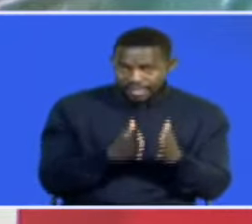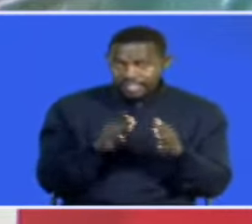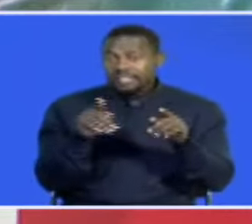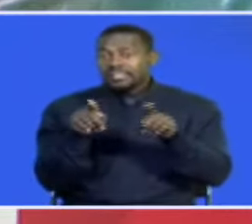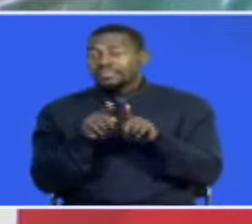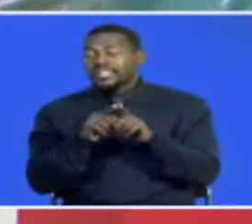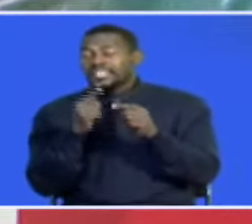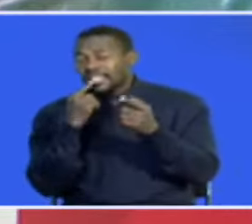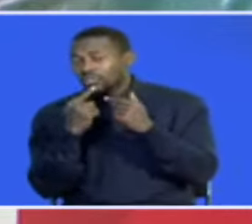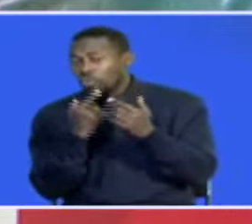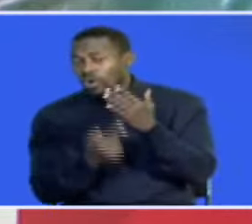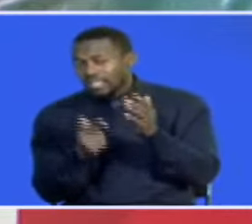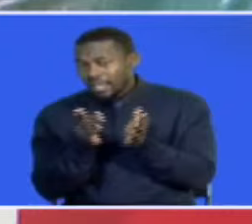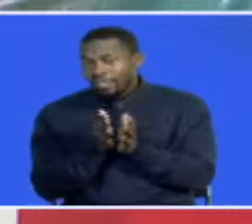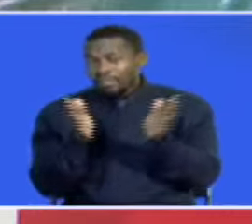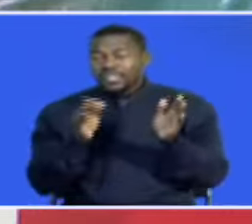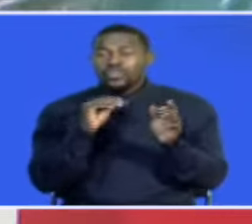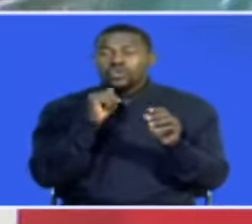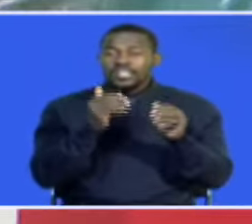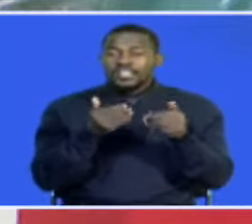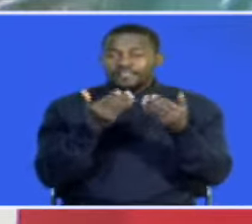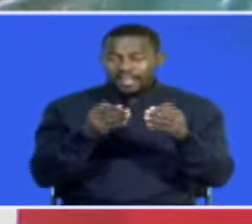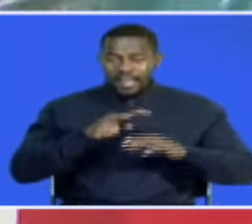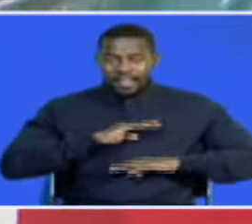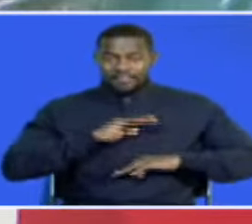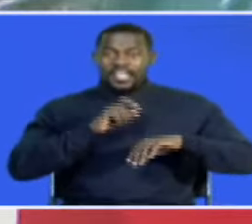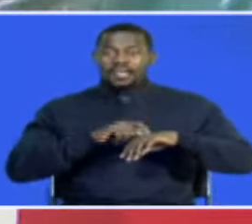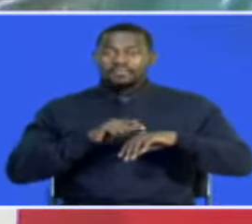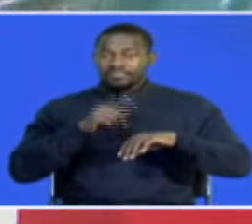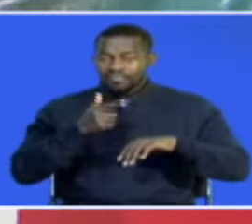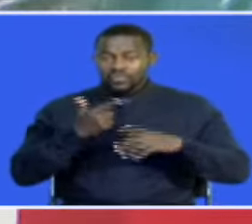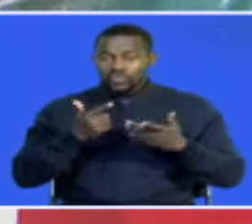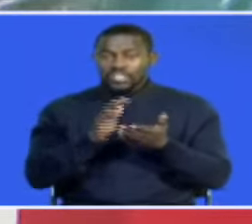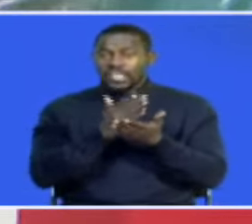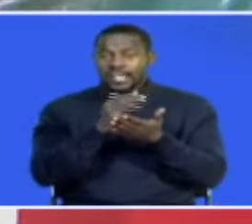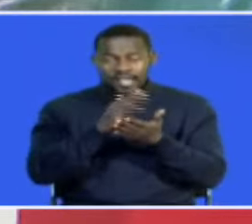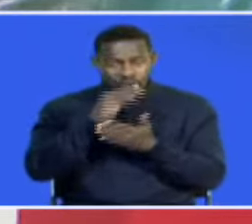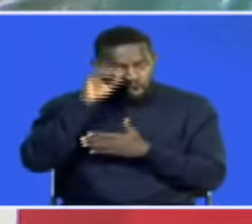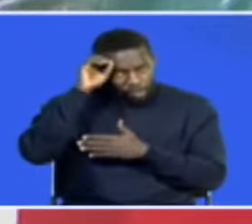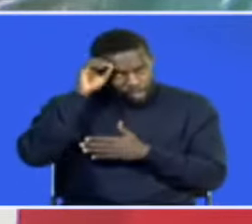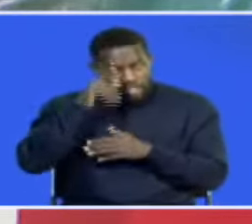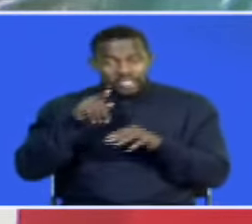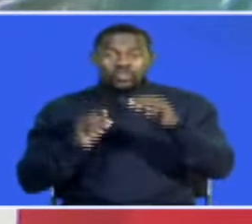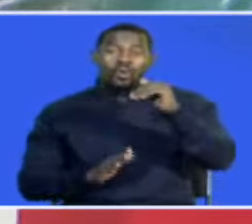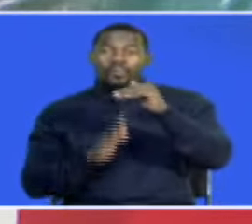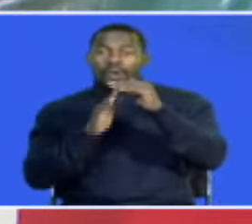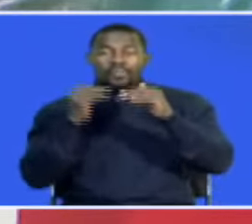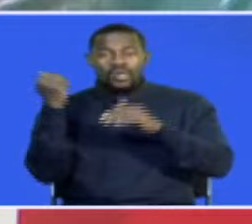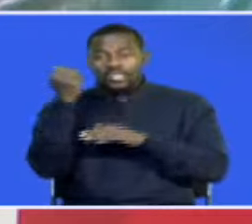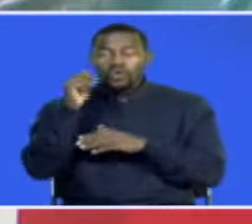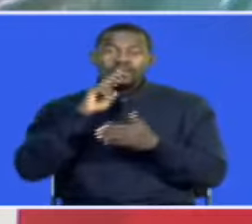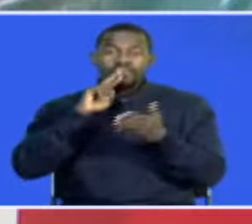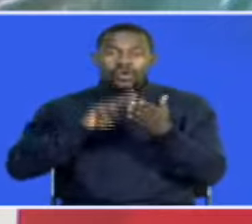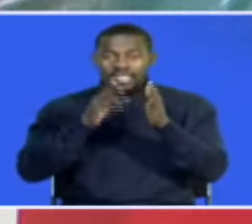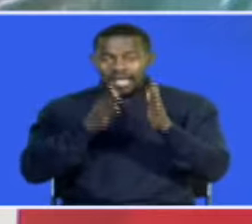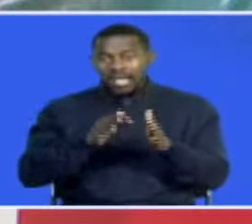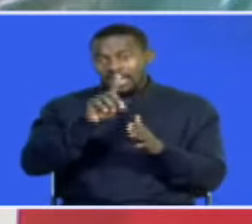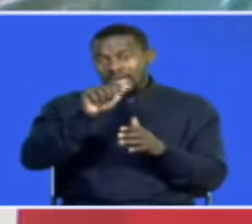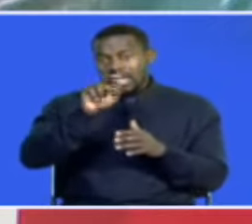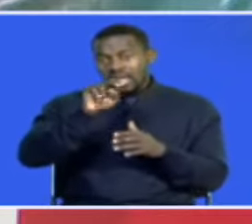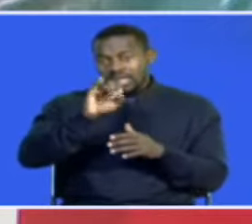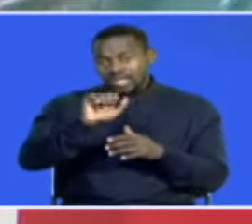however, claimed Kenyans were not given adequate time to air their views. And a senior political affairs reporter, Daniel Kariuki,